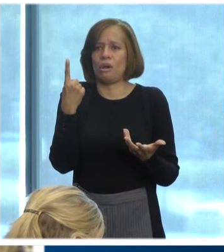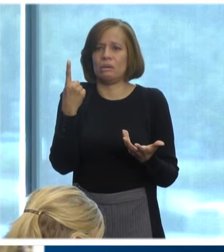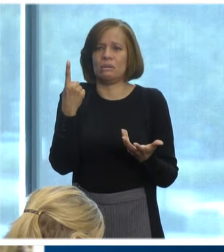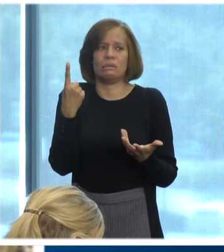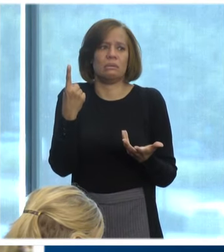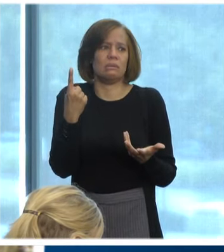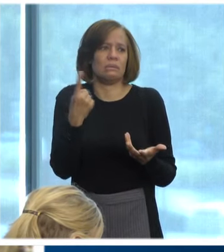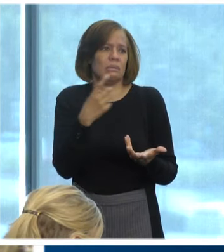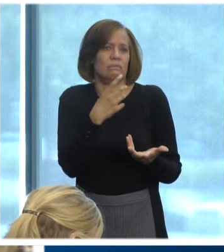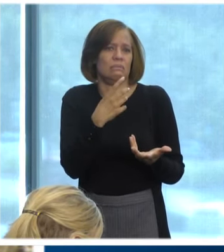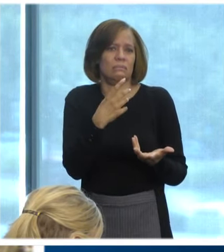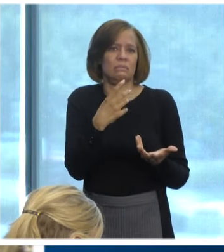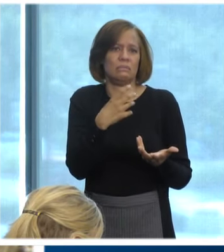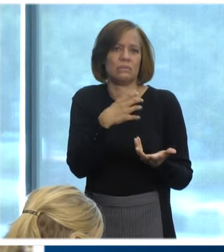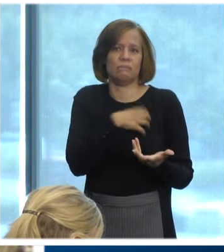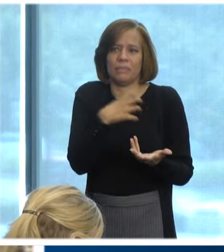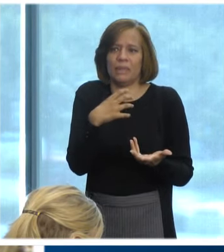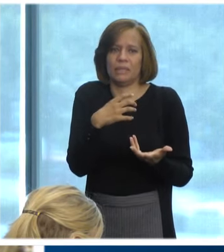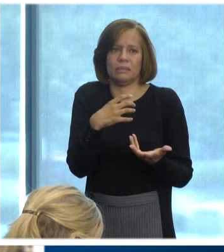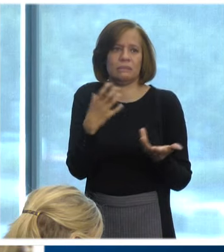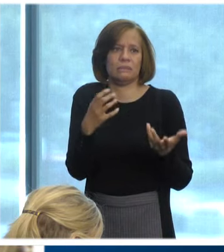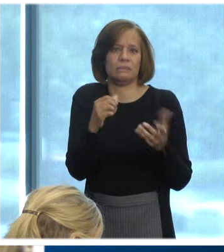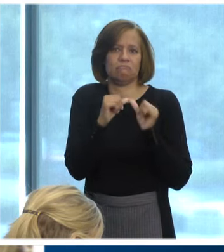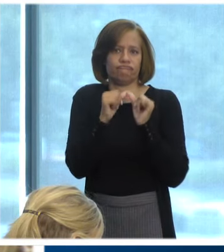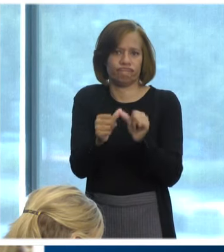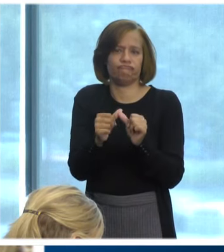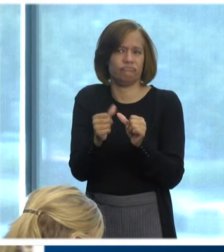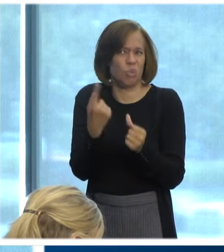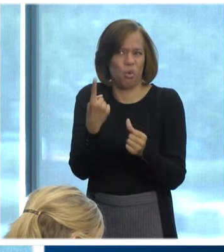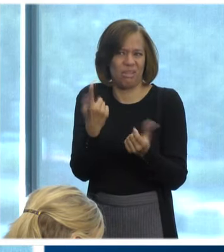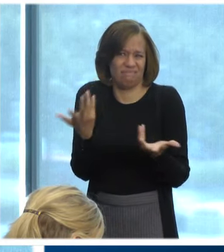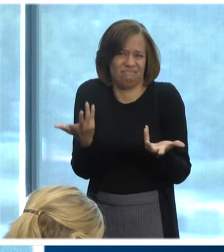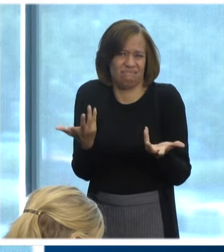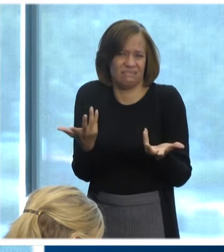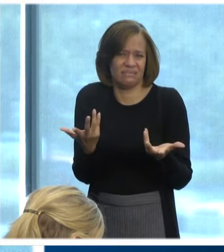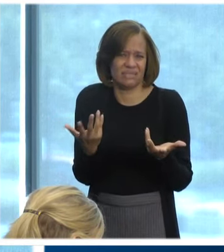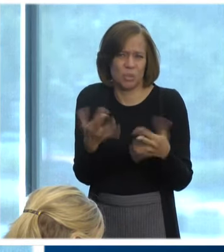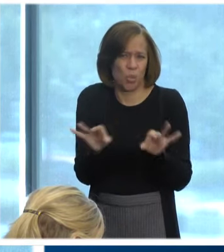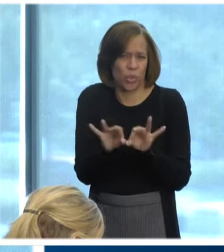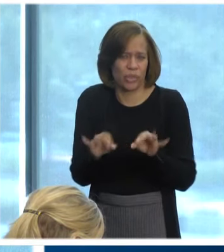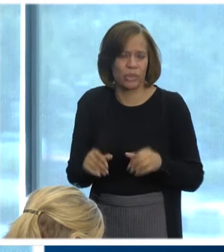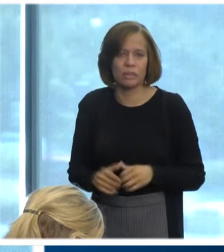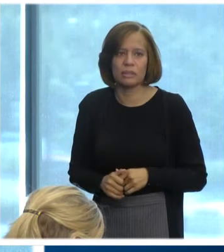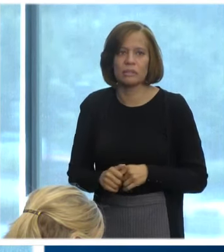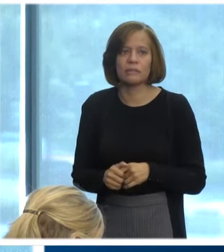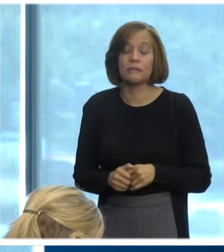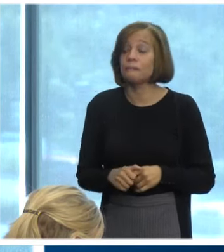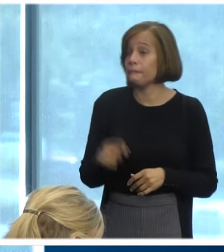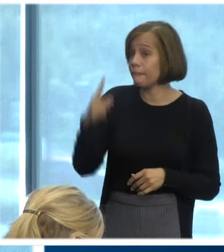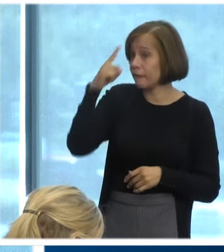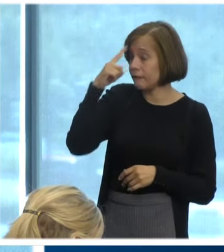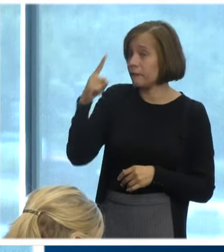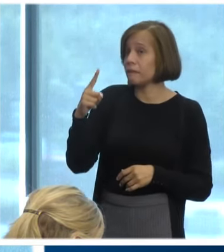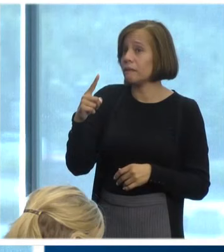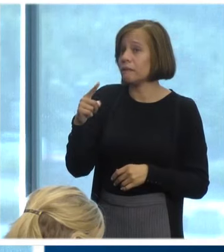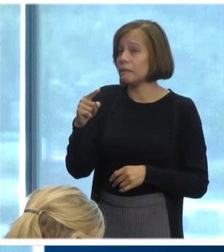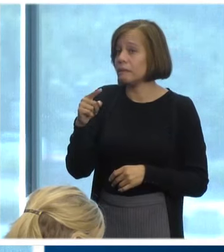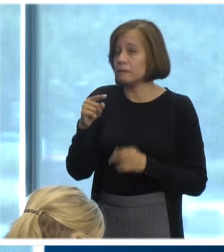officer complaint sustained? Well, a couple of things. I think the total for the contract is actually